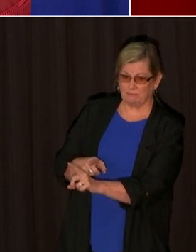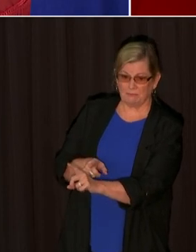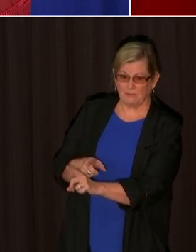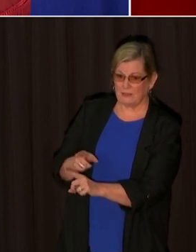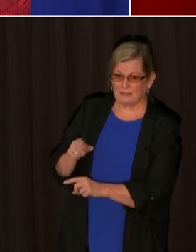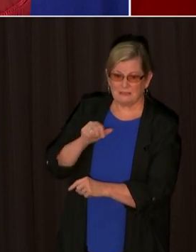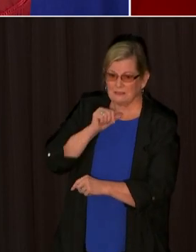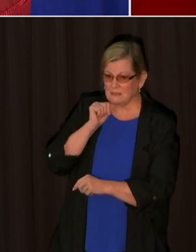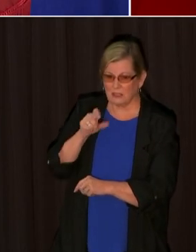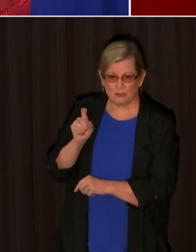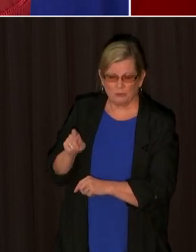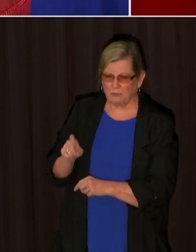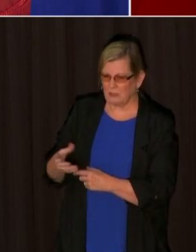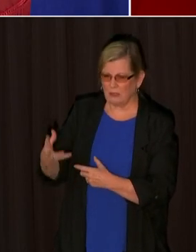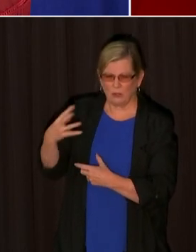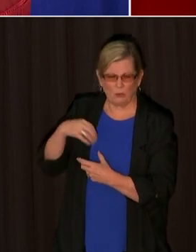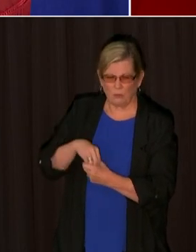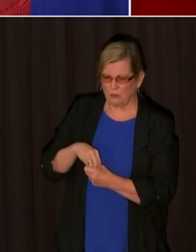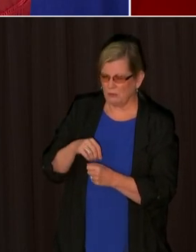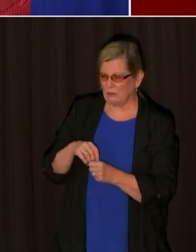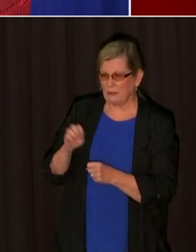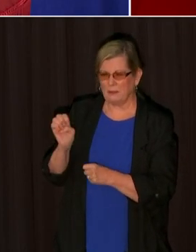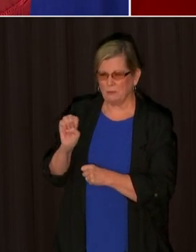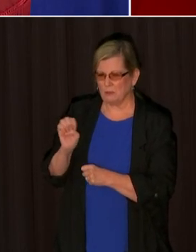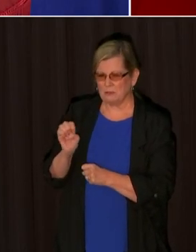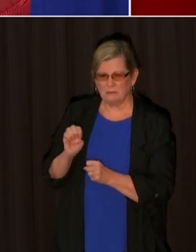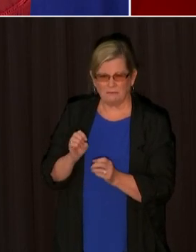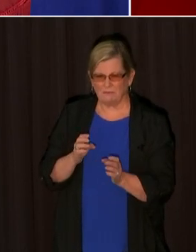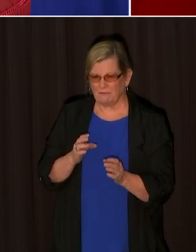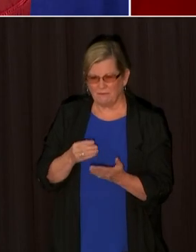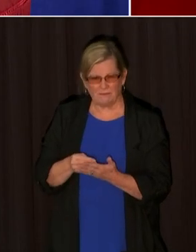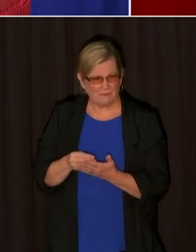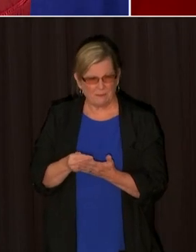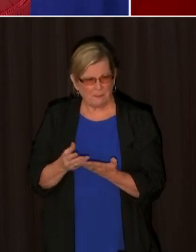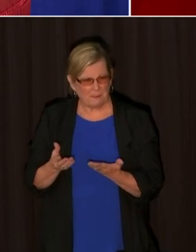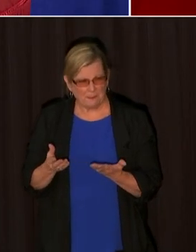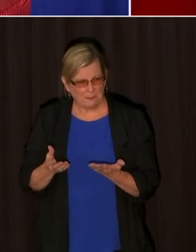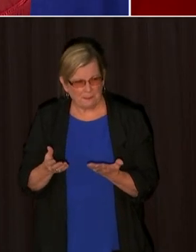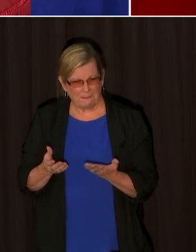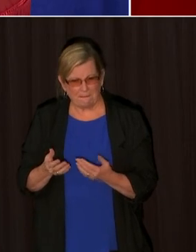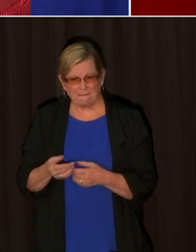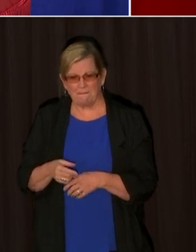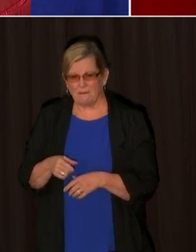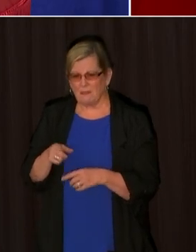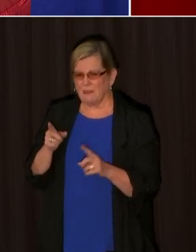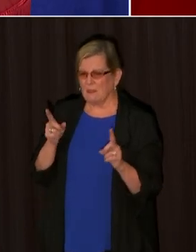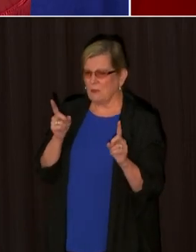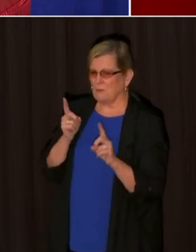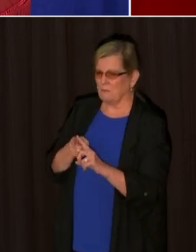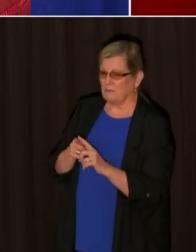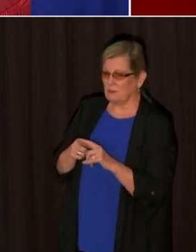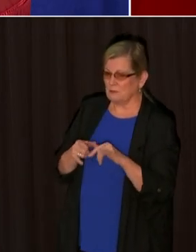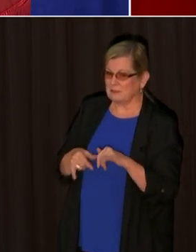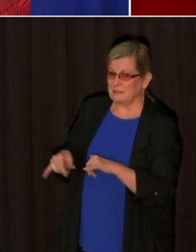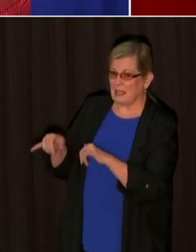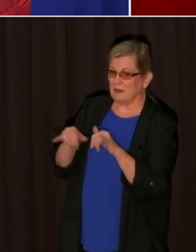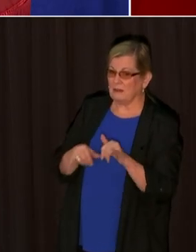an emergency basis. What was that? That had to do with the standards for